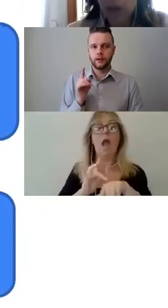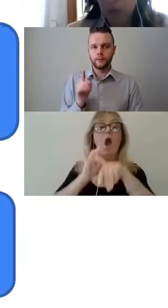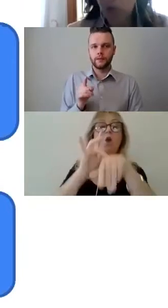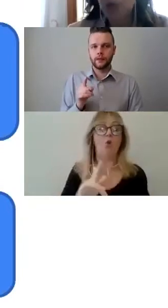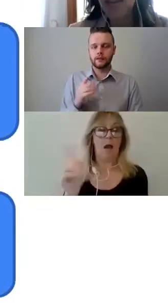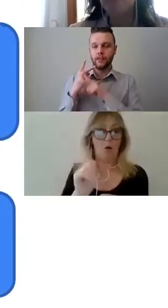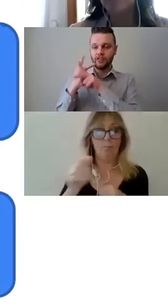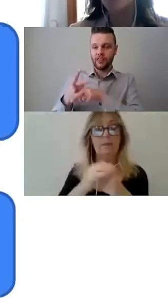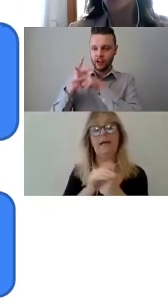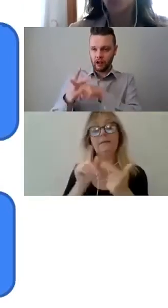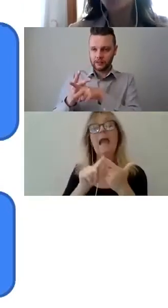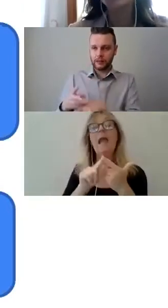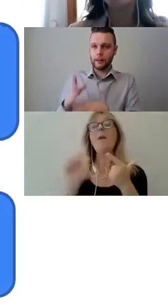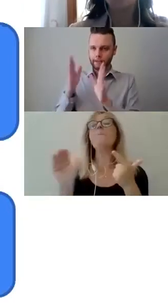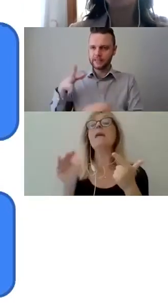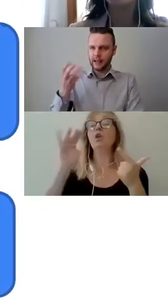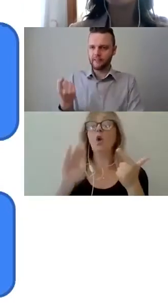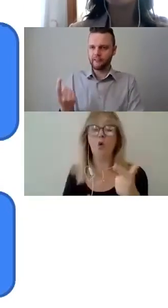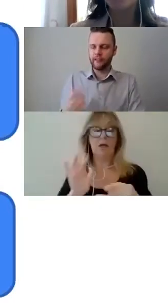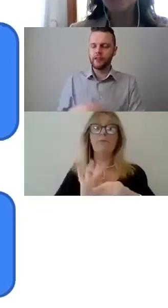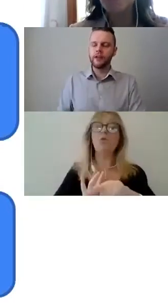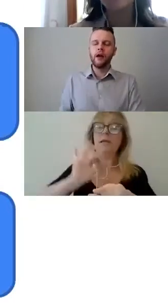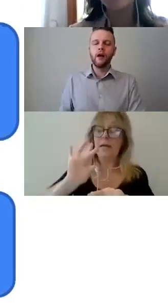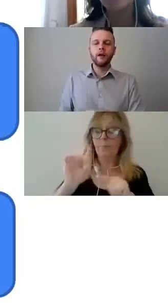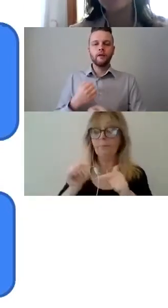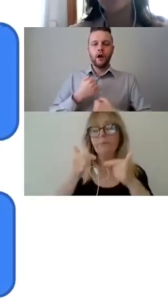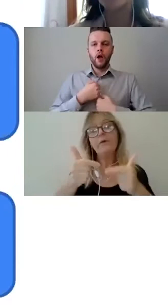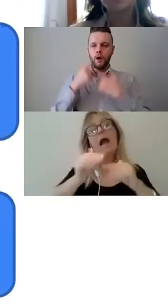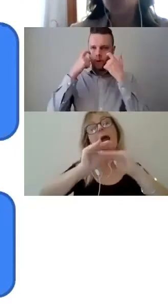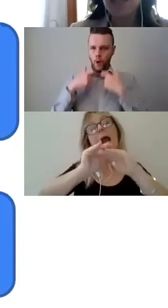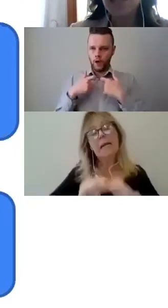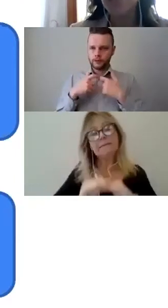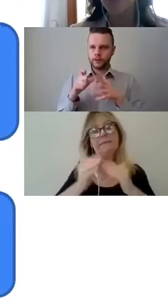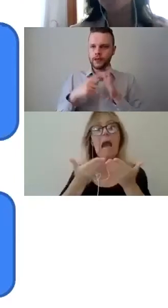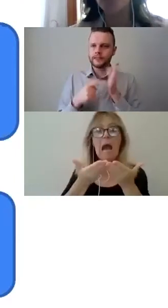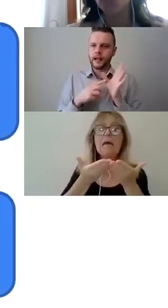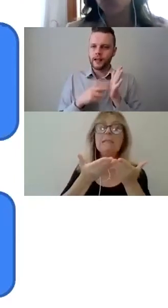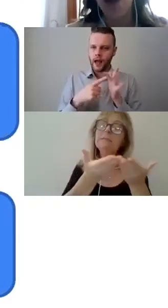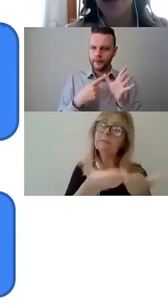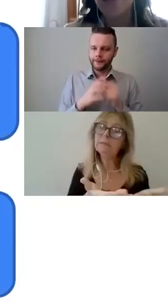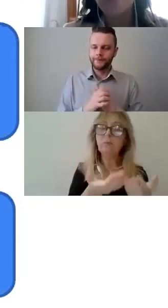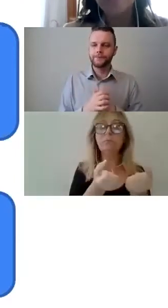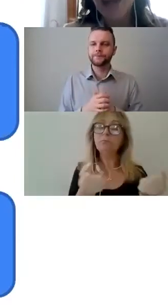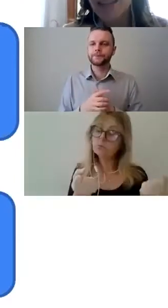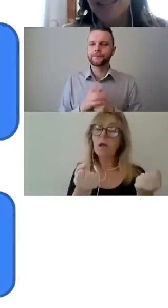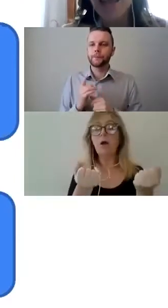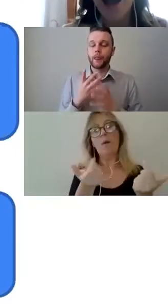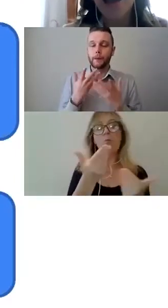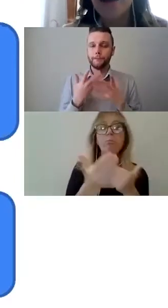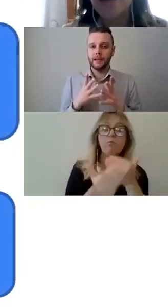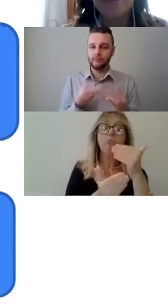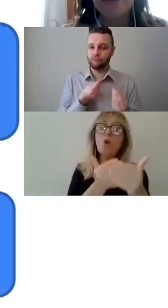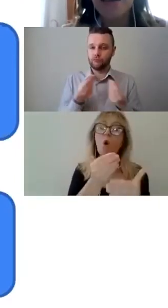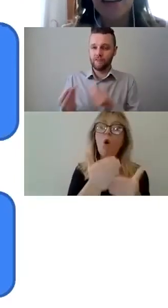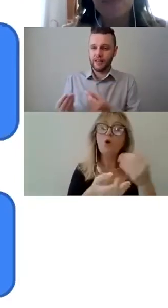guardian is a requirement, in our court in Catania, we were already providing